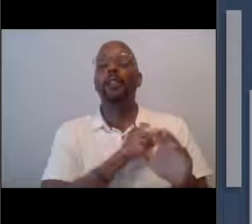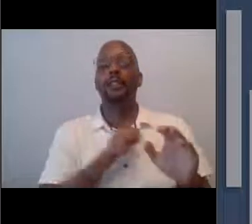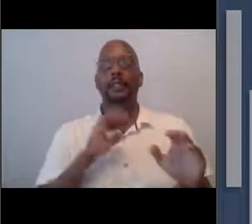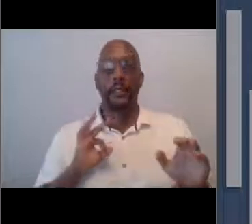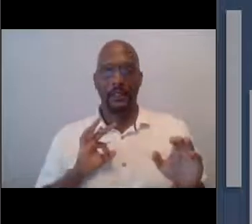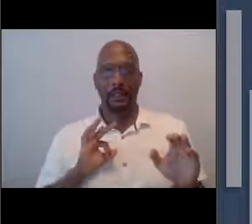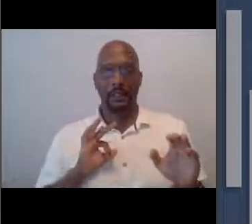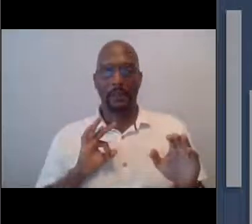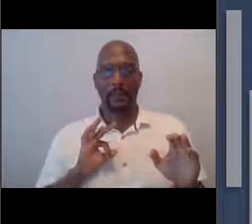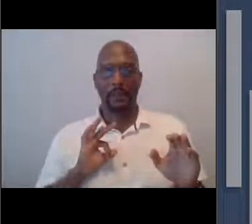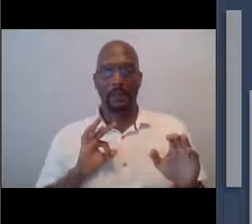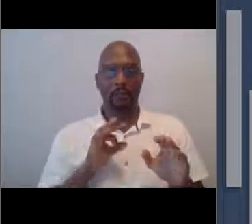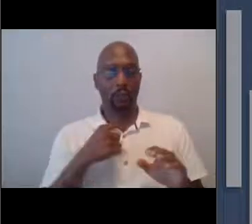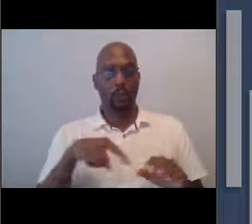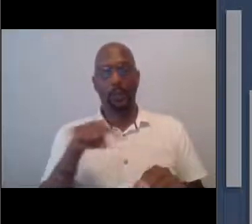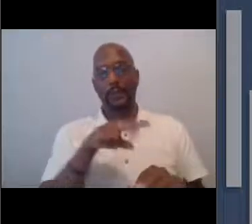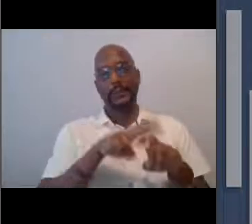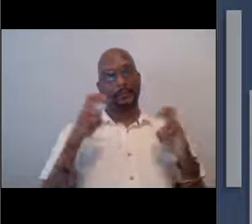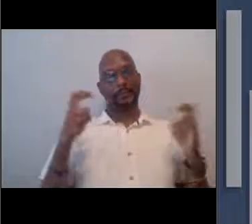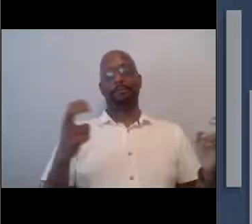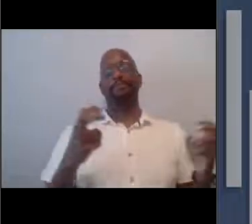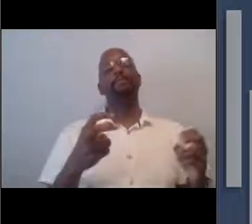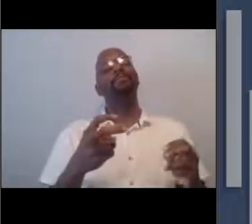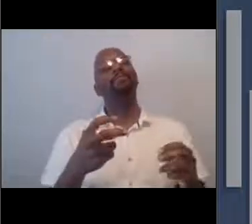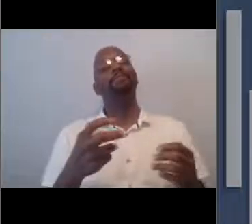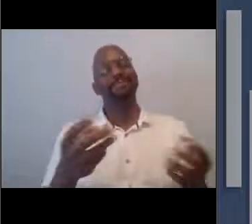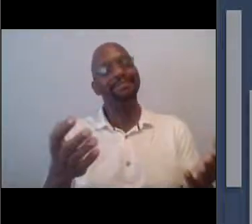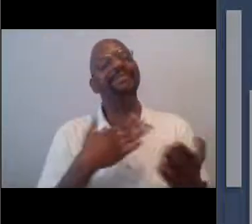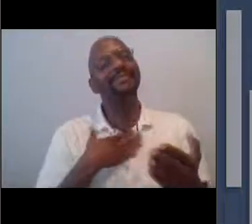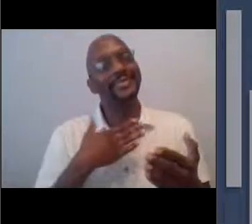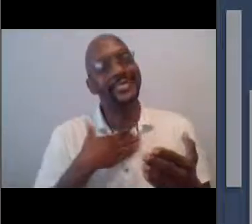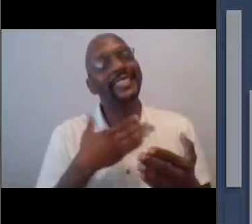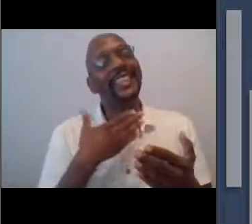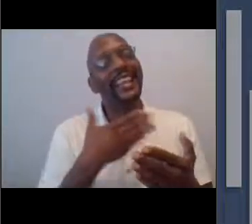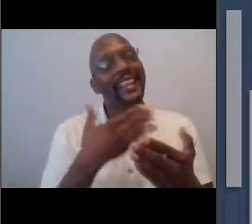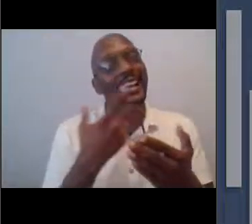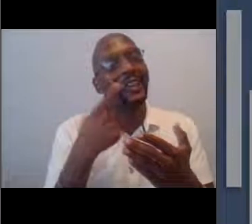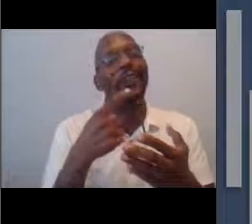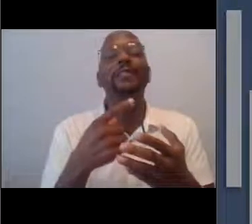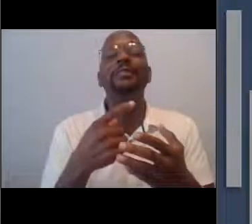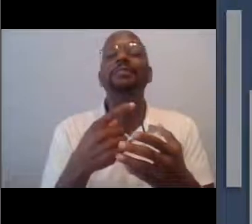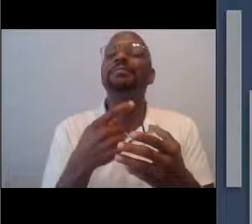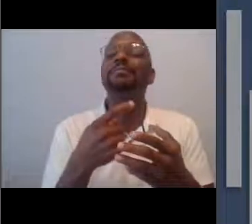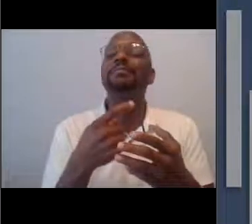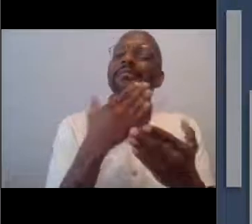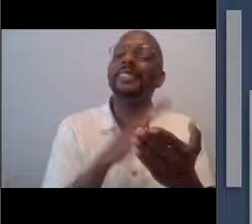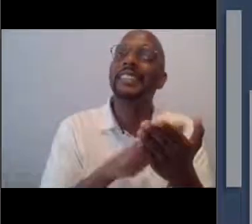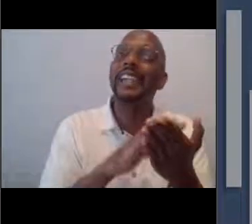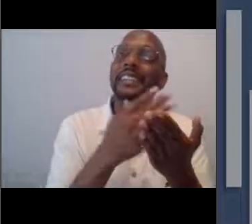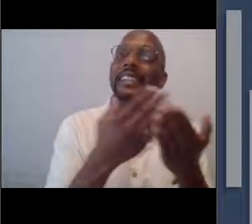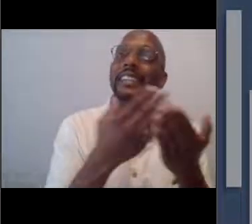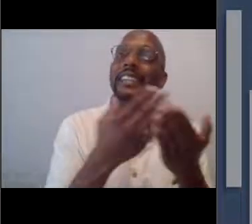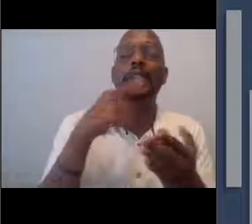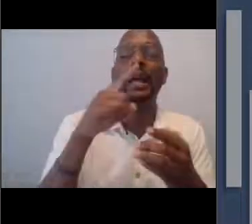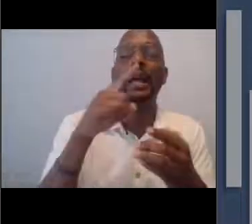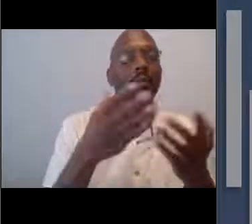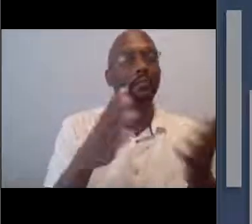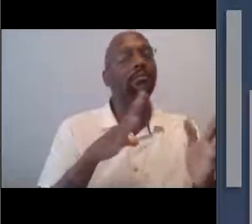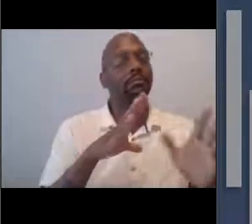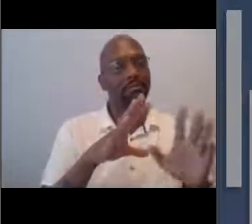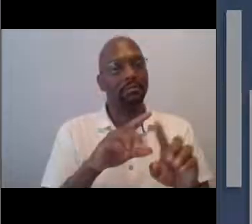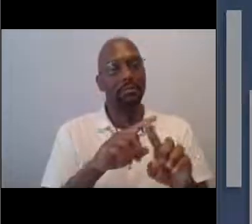We sit up here and take accolades and thanks from our elected officials and partners with agencies, but the fact of the